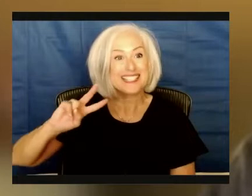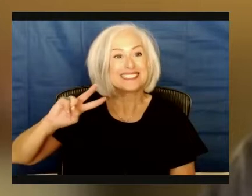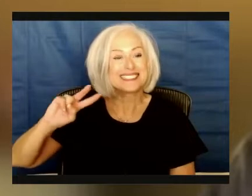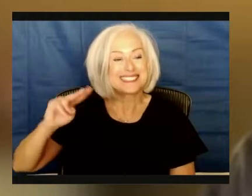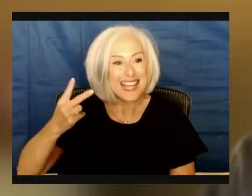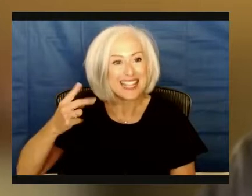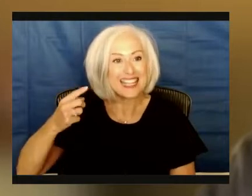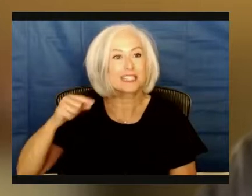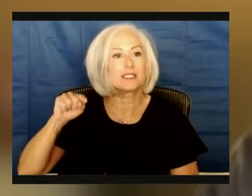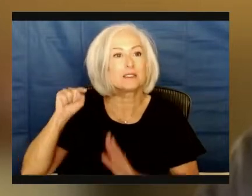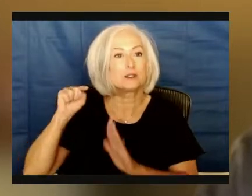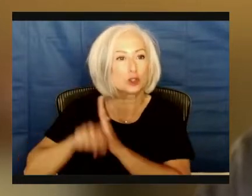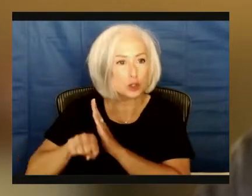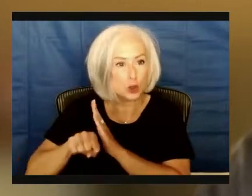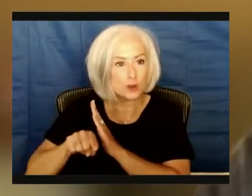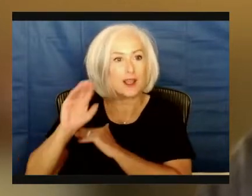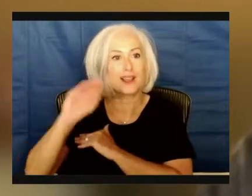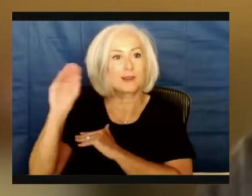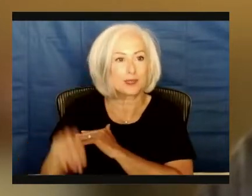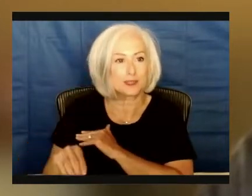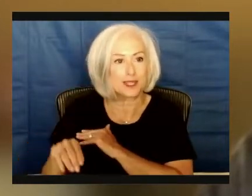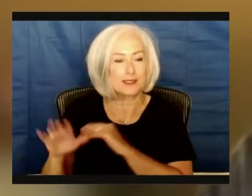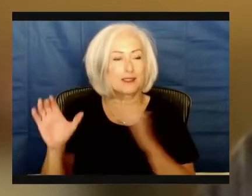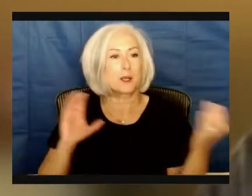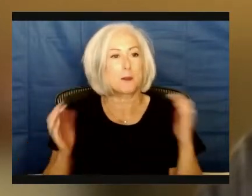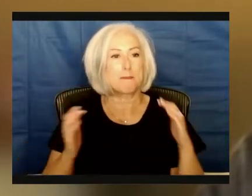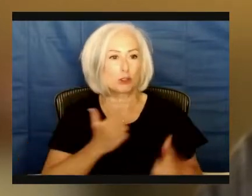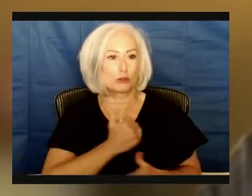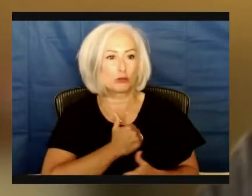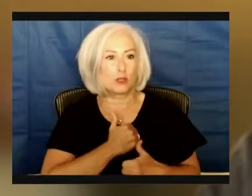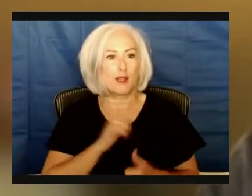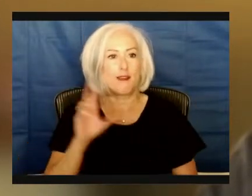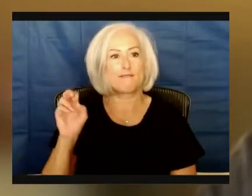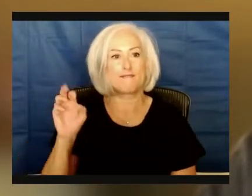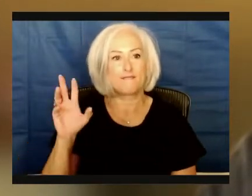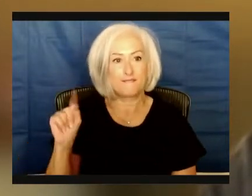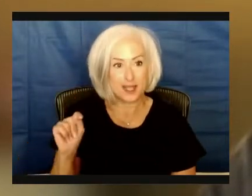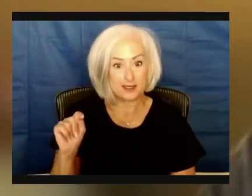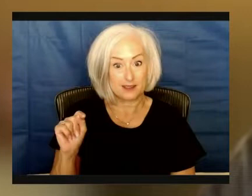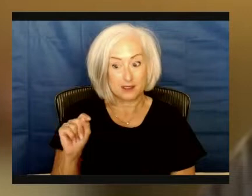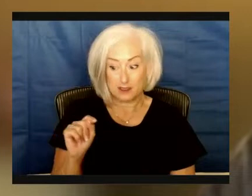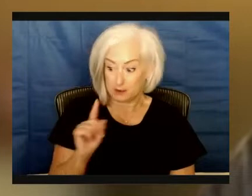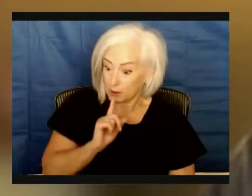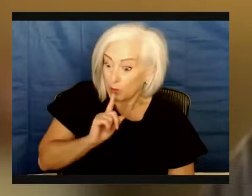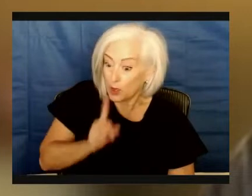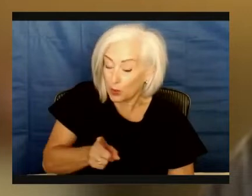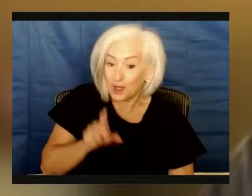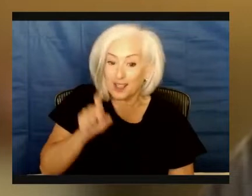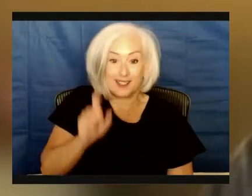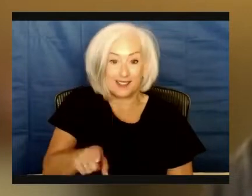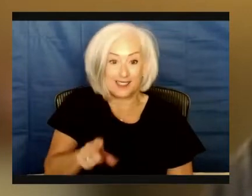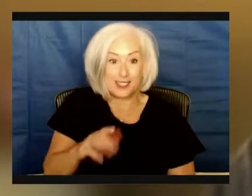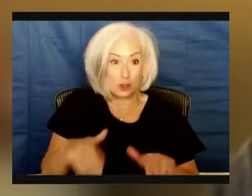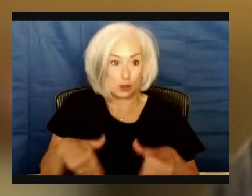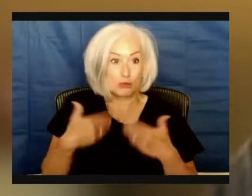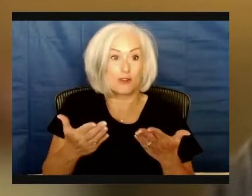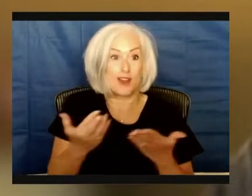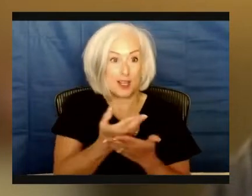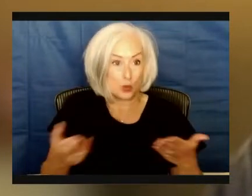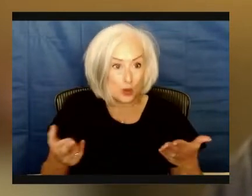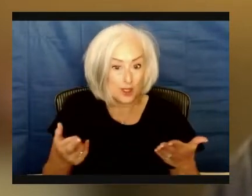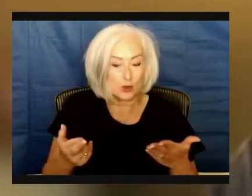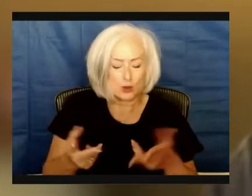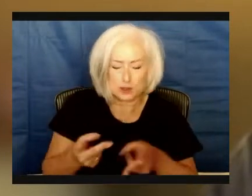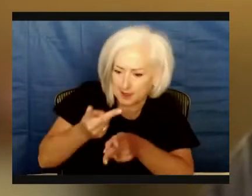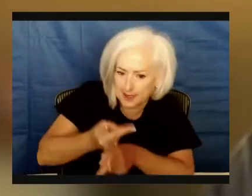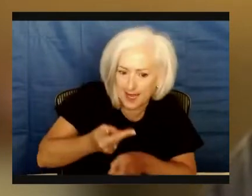from veterans. And so we really owe it to ourselves and owe it to the first responders in our communities to provide resources and make sure that we're taking care of those